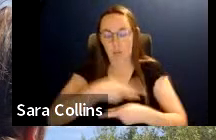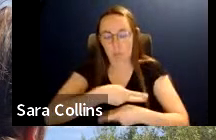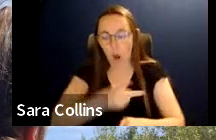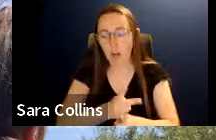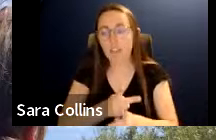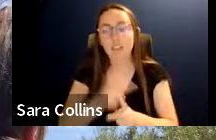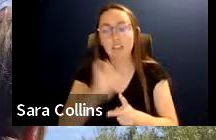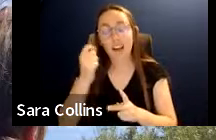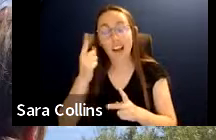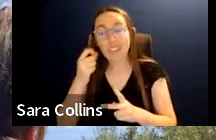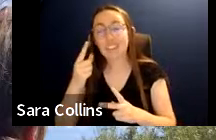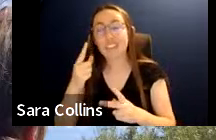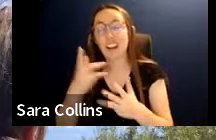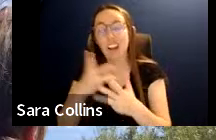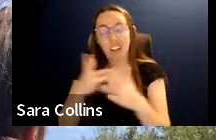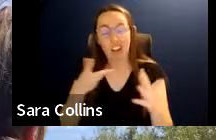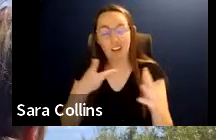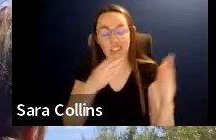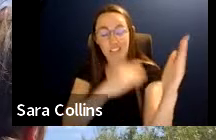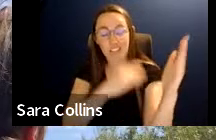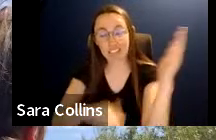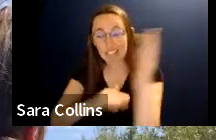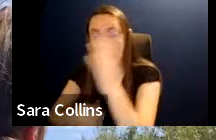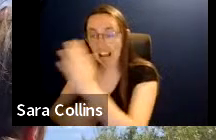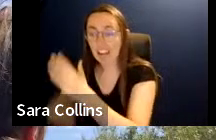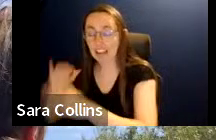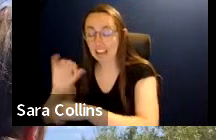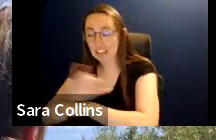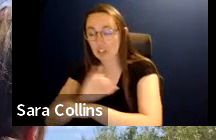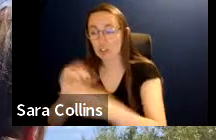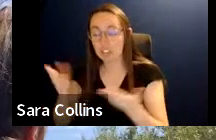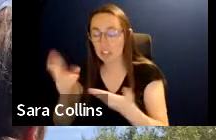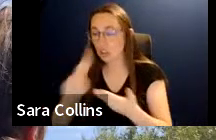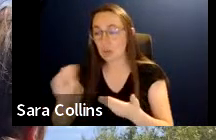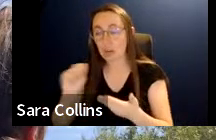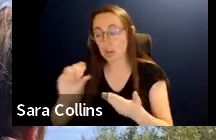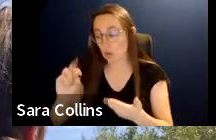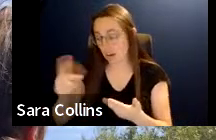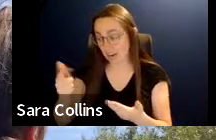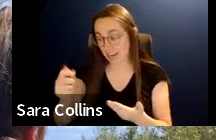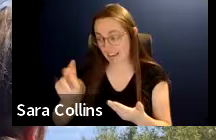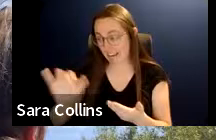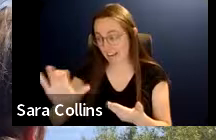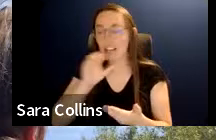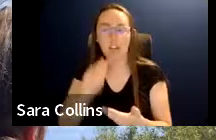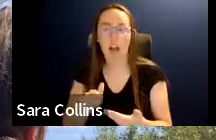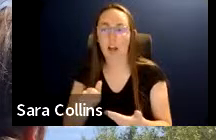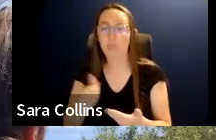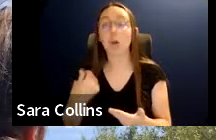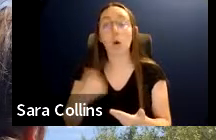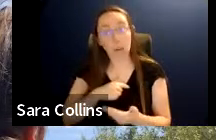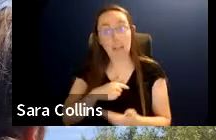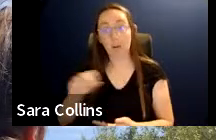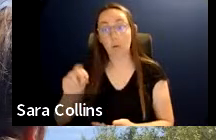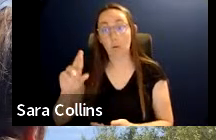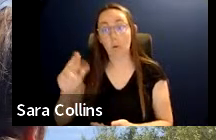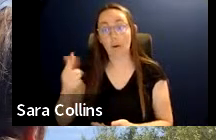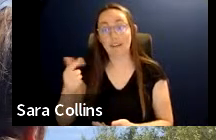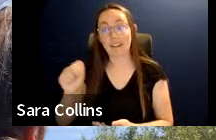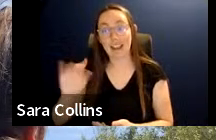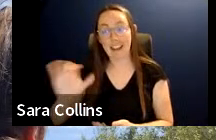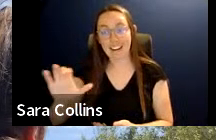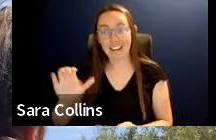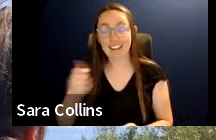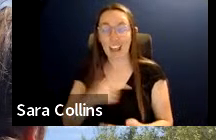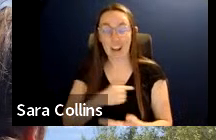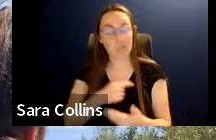we're very proud of that, and we promote that fact. The image on the right is one of my staff here on the